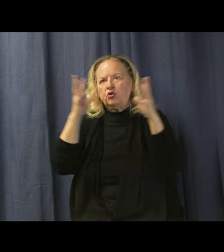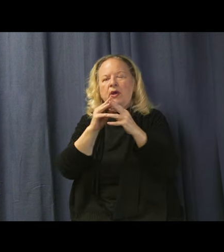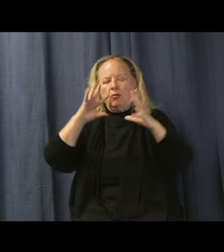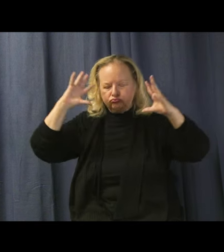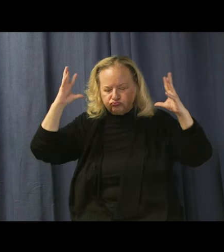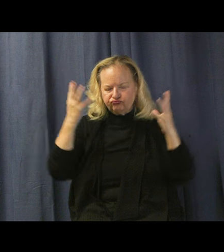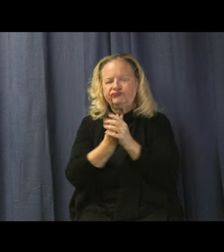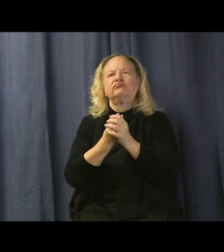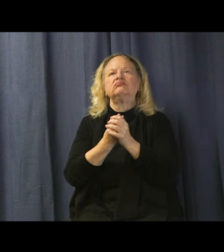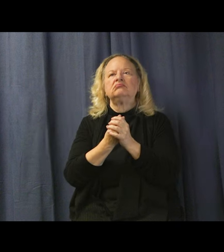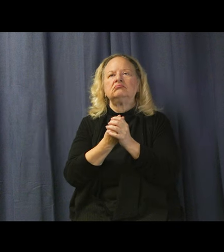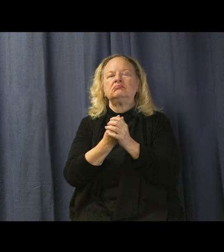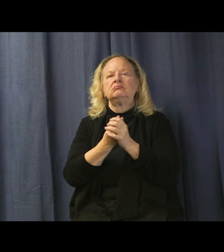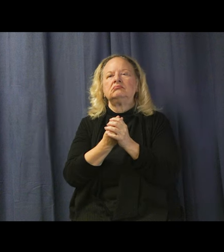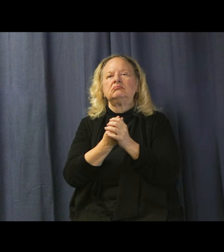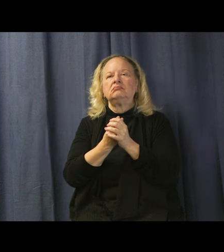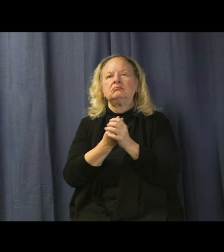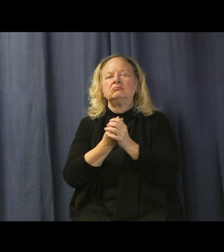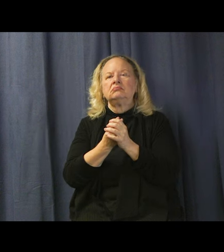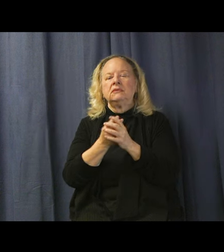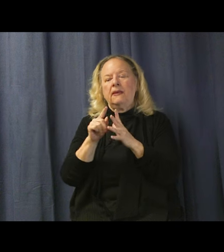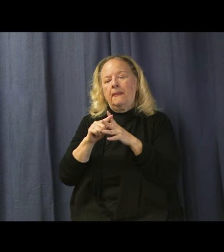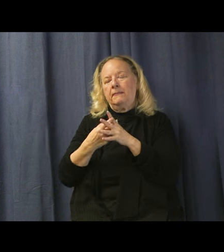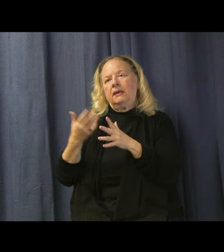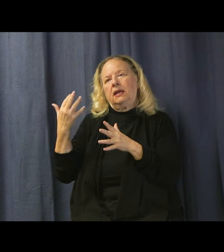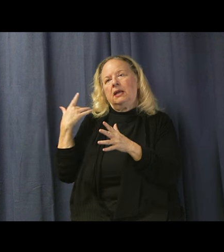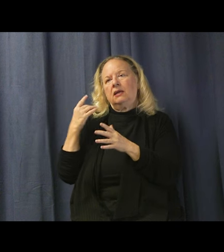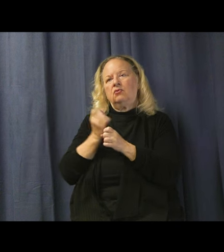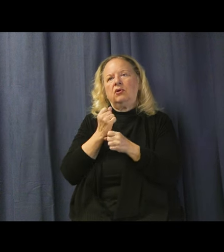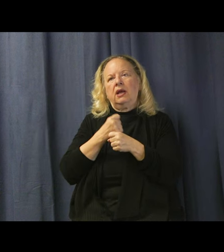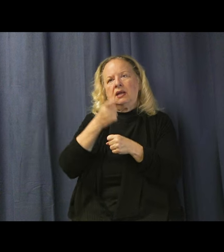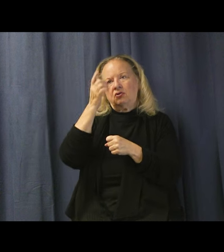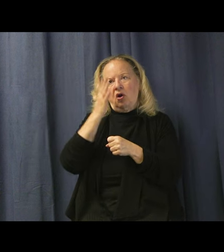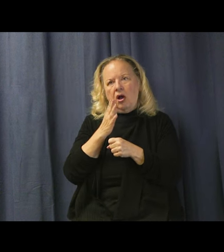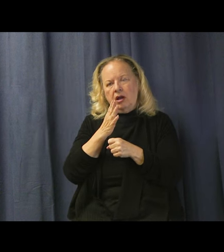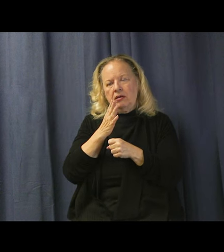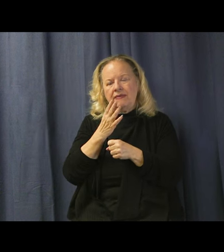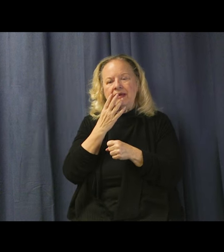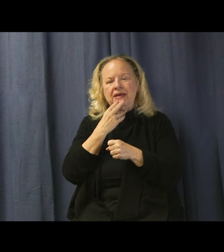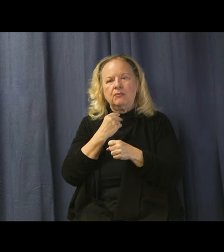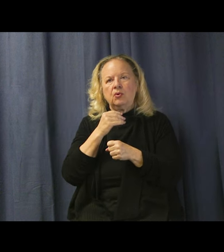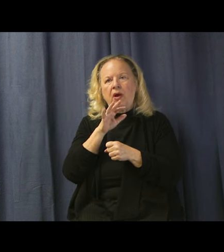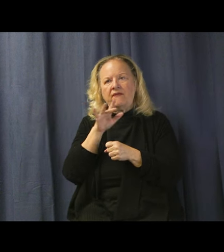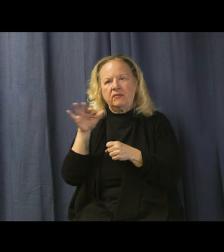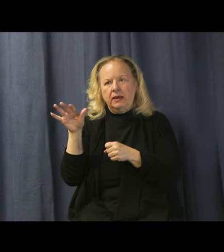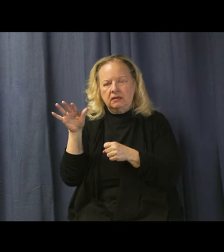This could also be read as, in the beginning, created God, the Hebrew alphabet.